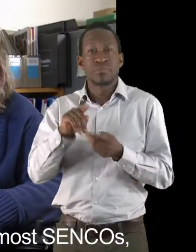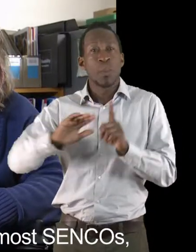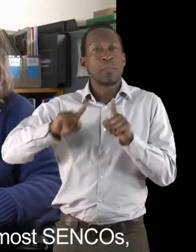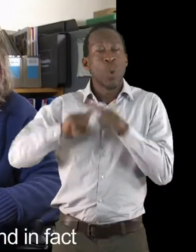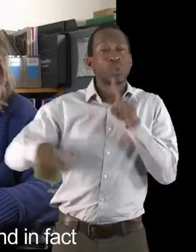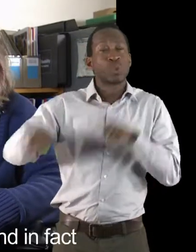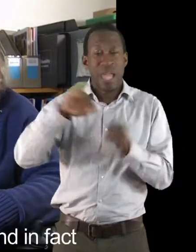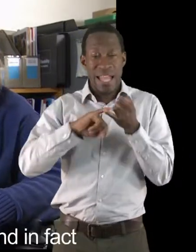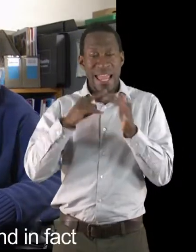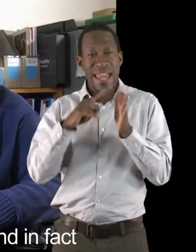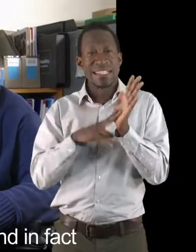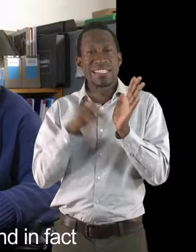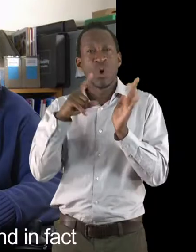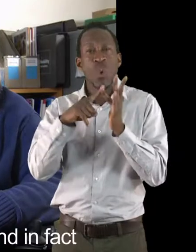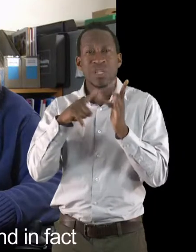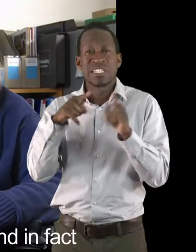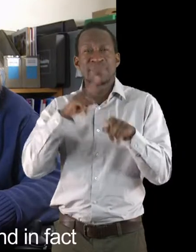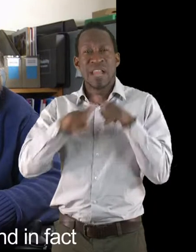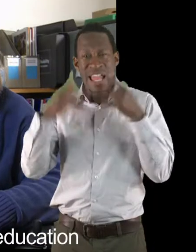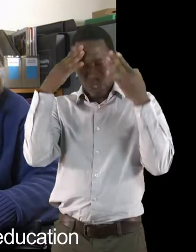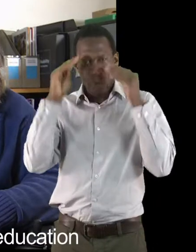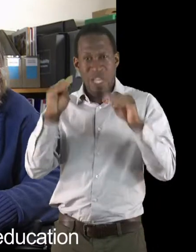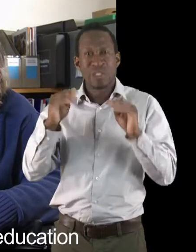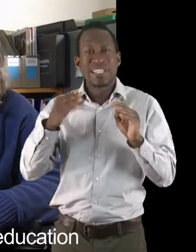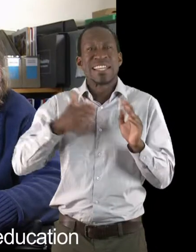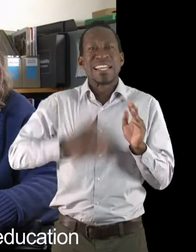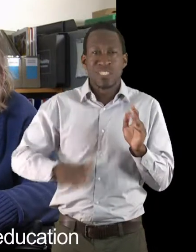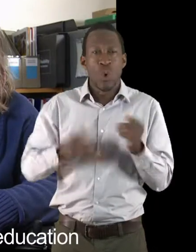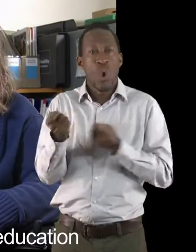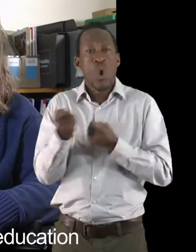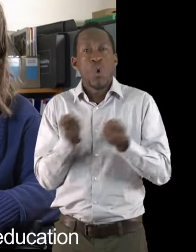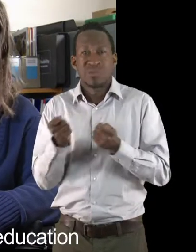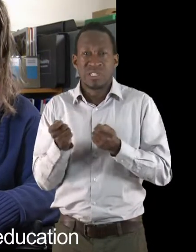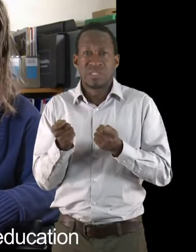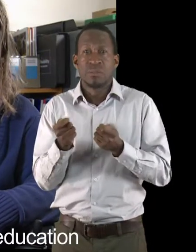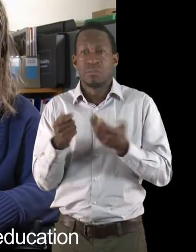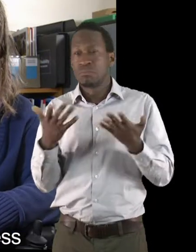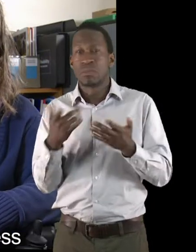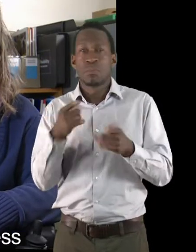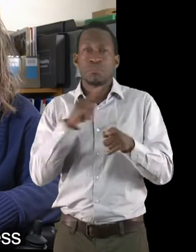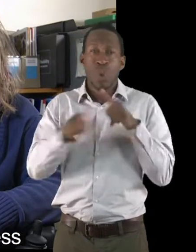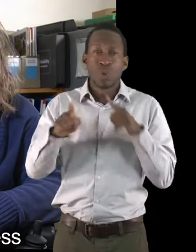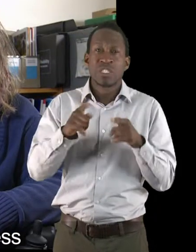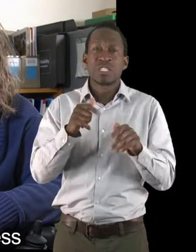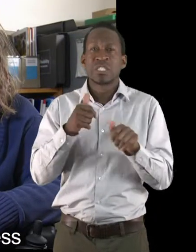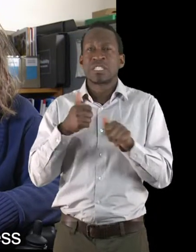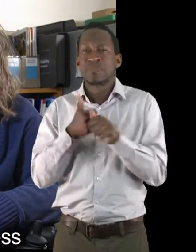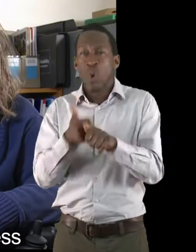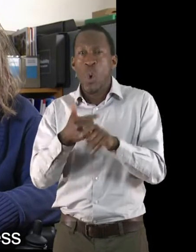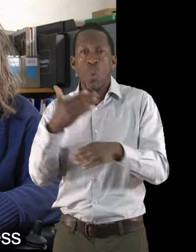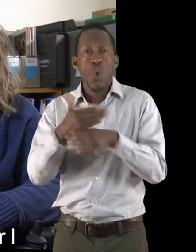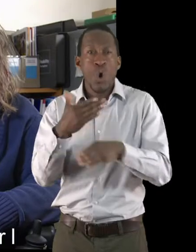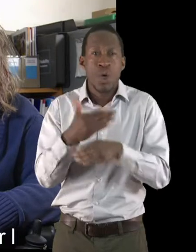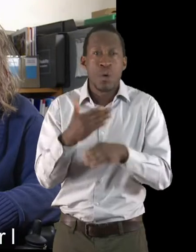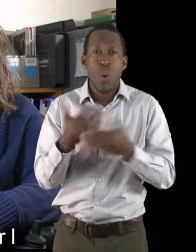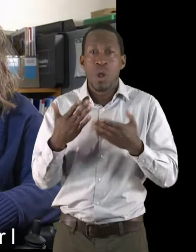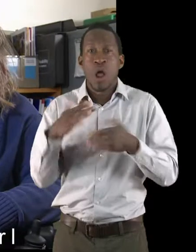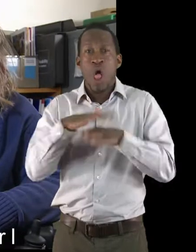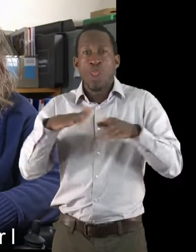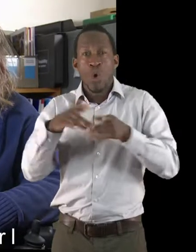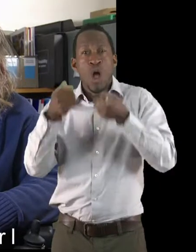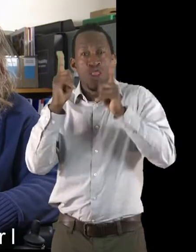most Senkos and most support workers, and in fact most authority figures within education, were completely clueless.